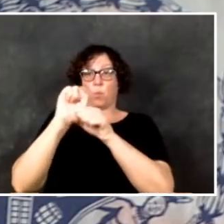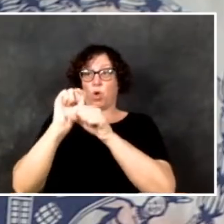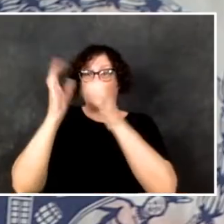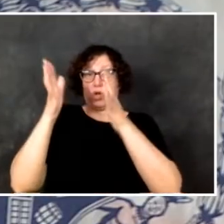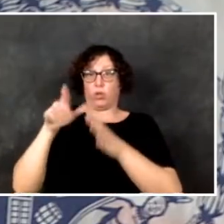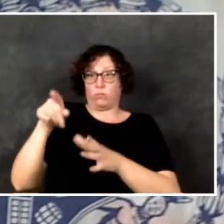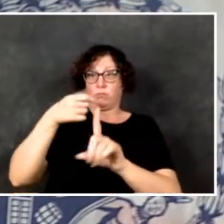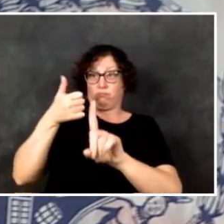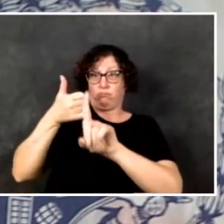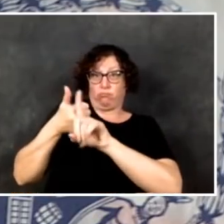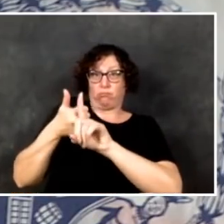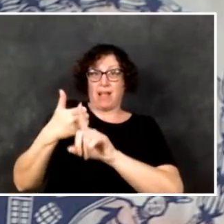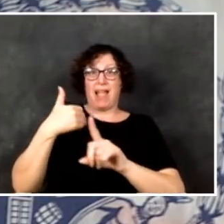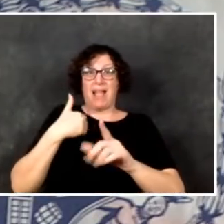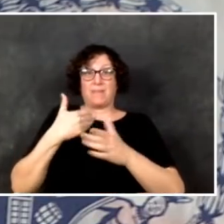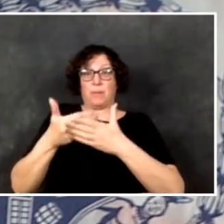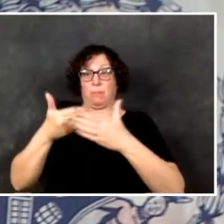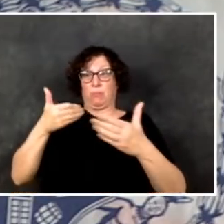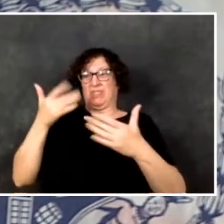that pose a direct threat,